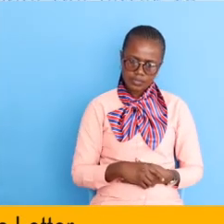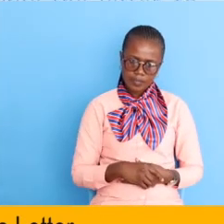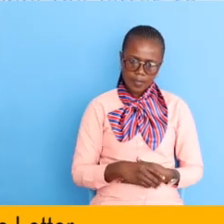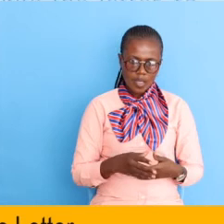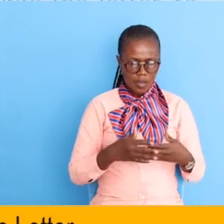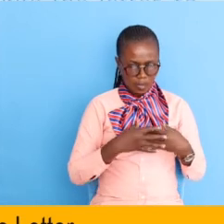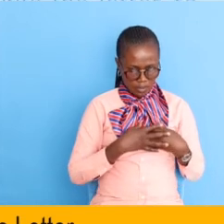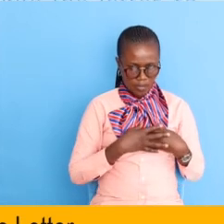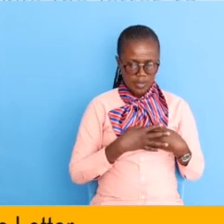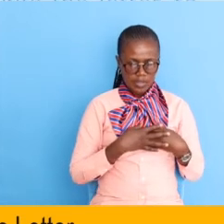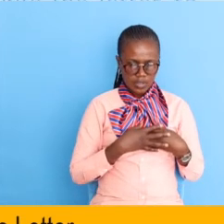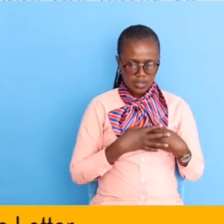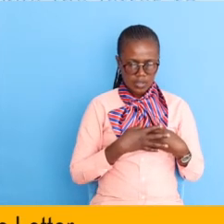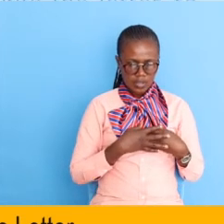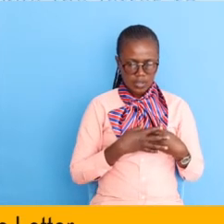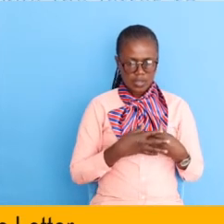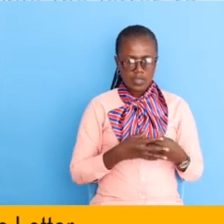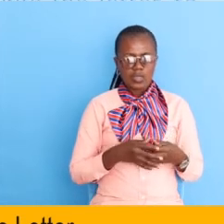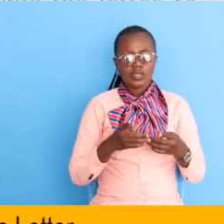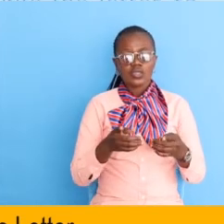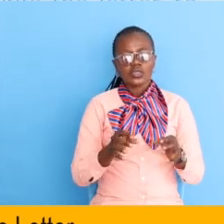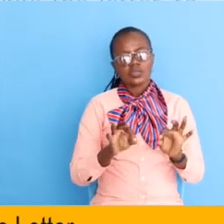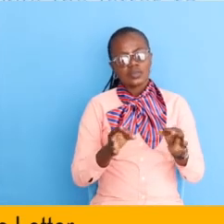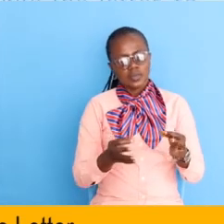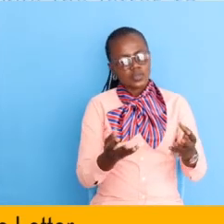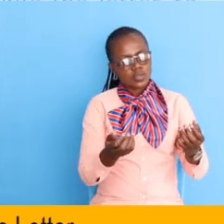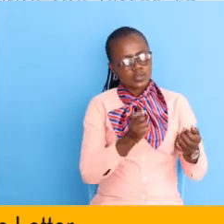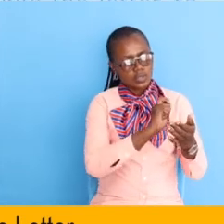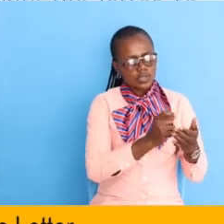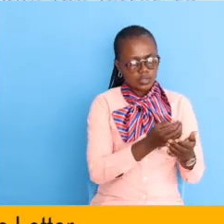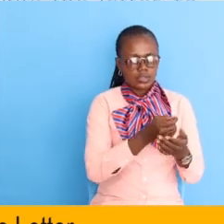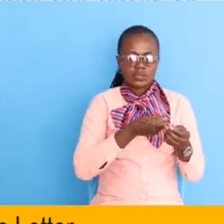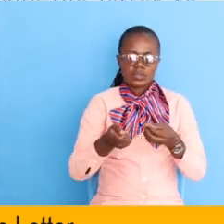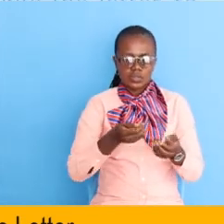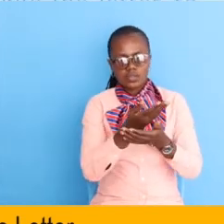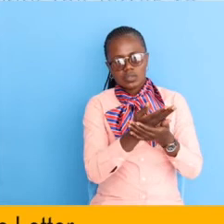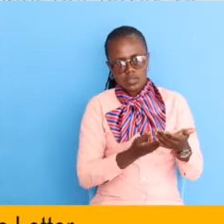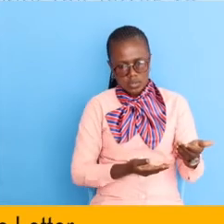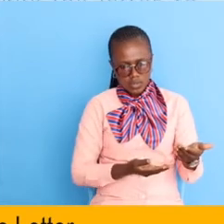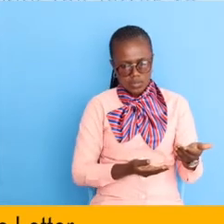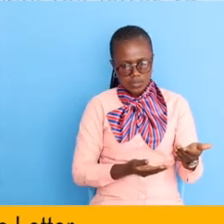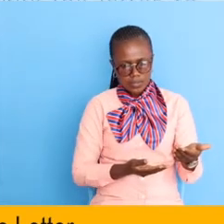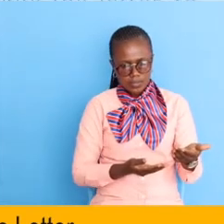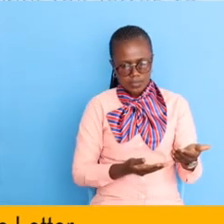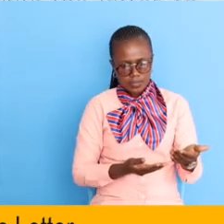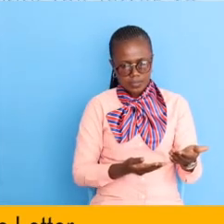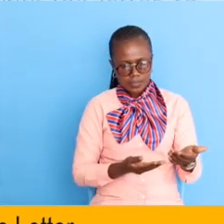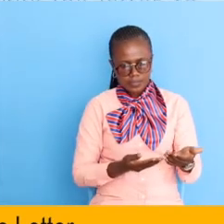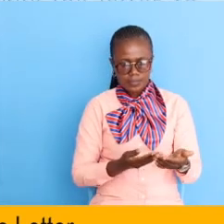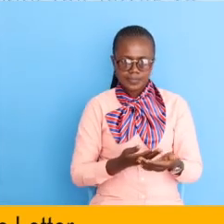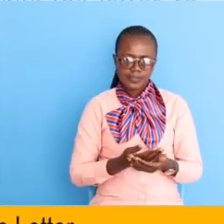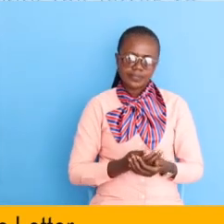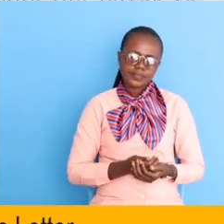Dear students, that is how you can write a business transaction letter.